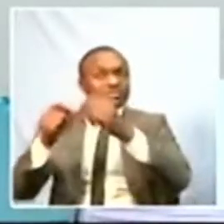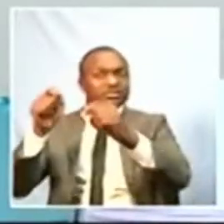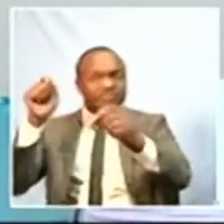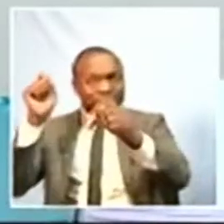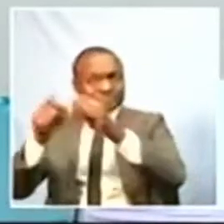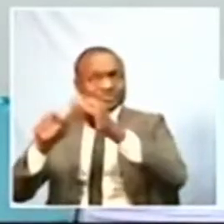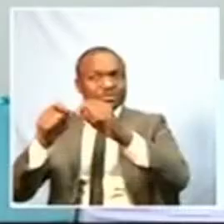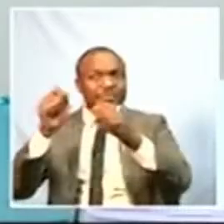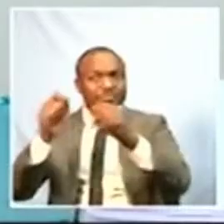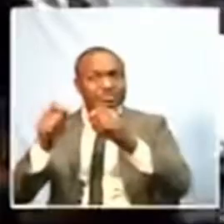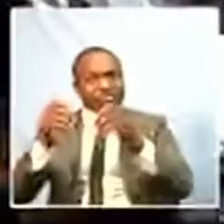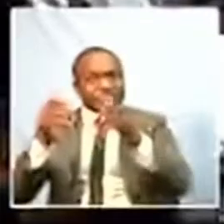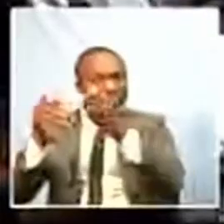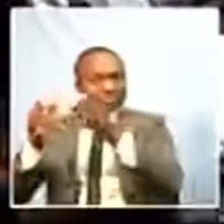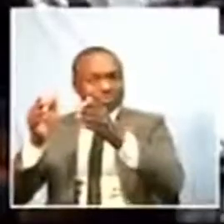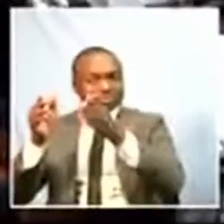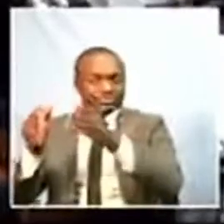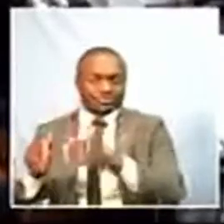Thank you so much, Chair.